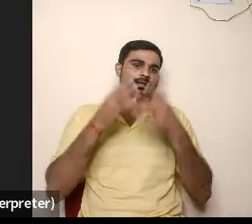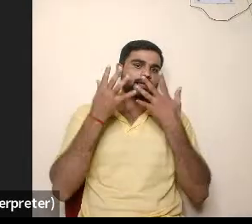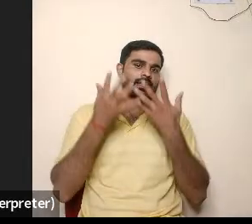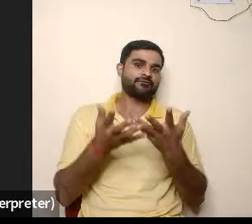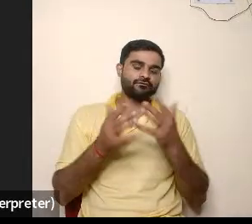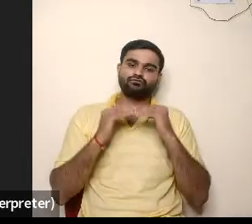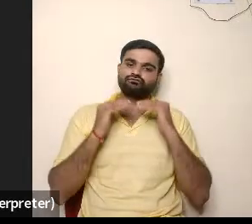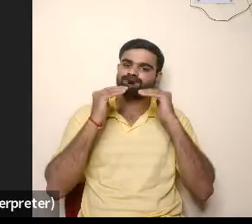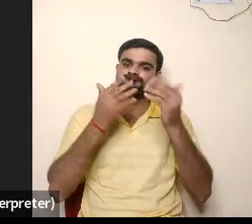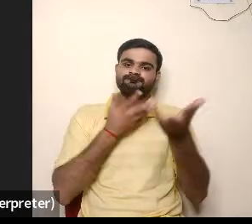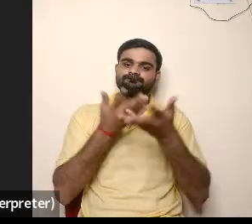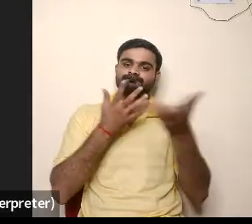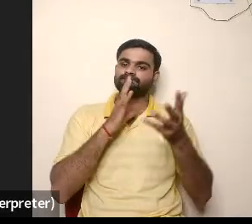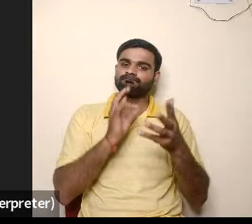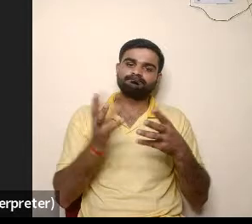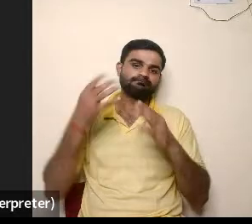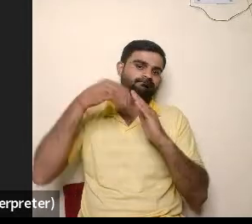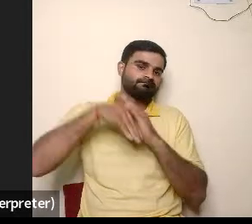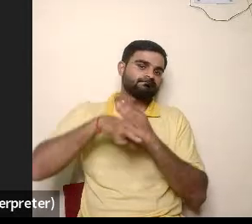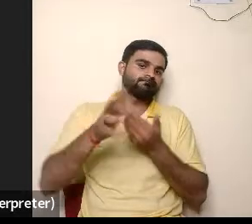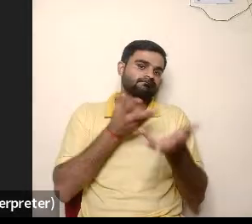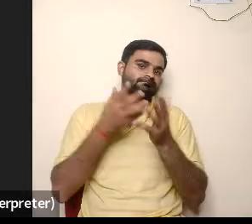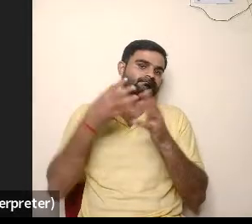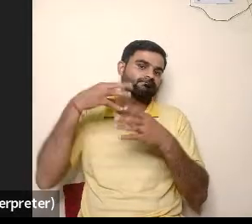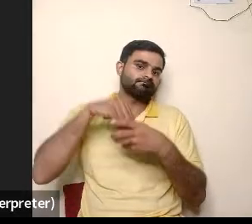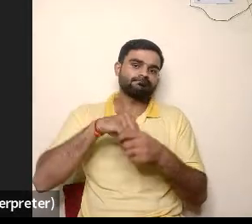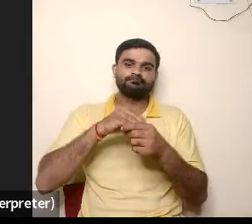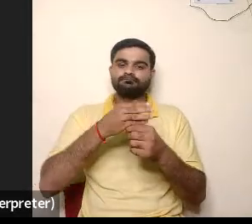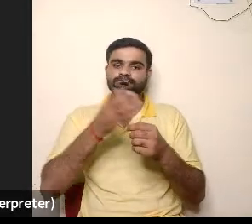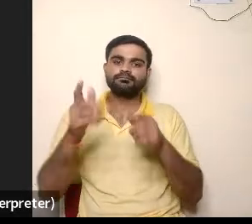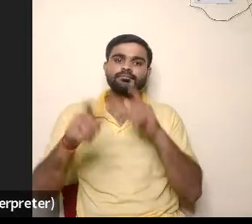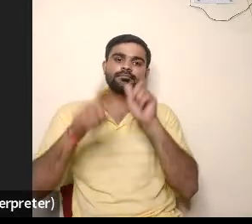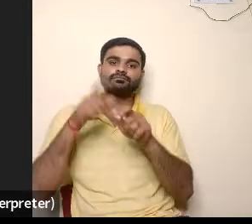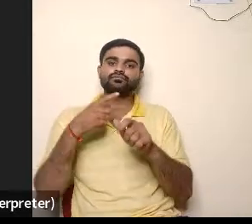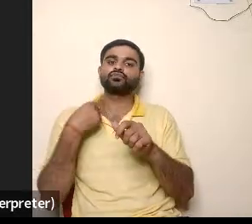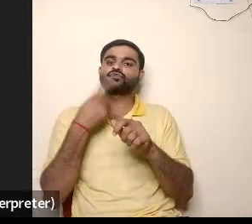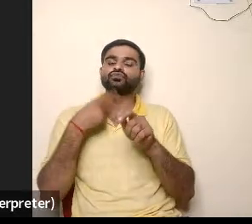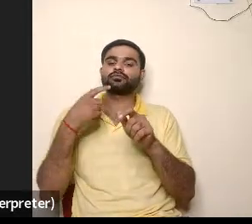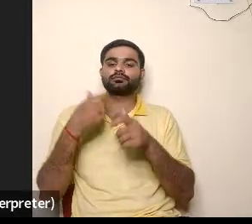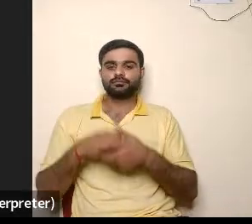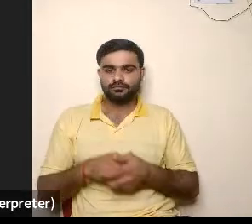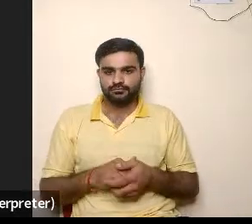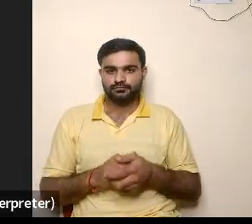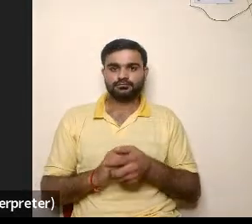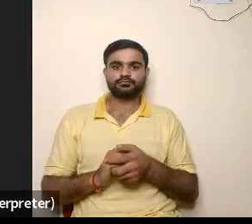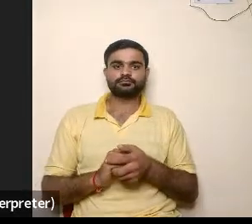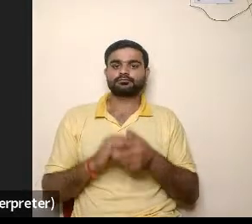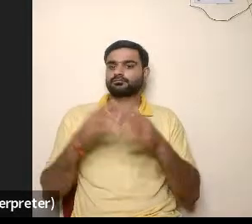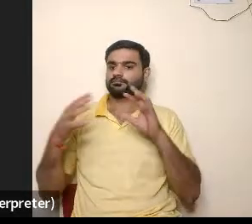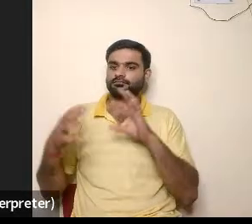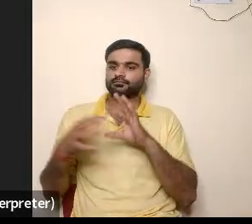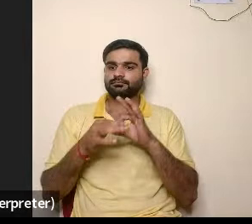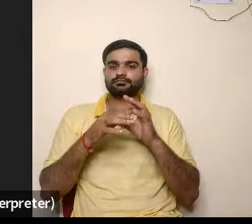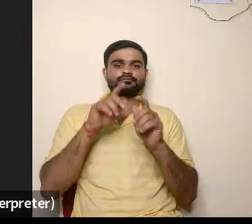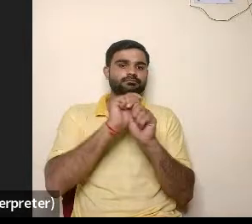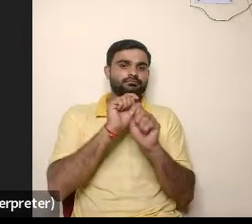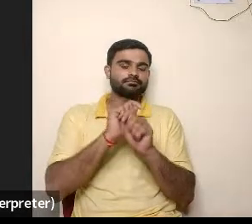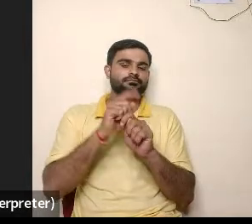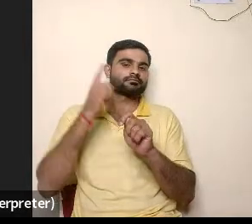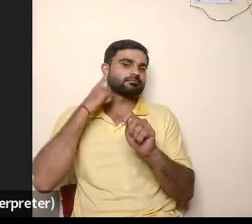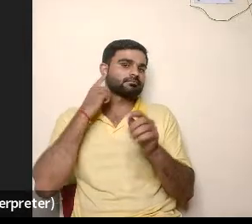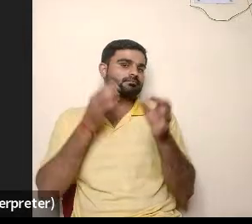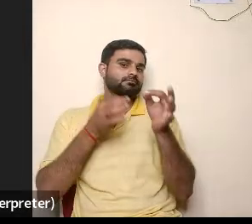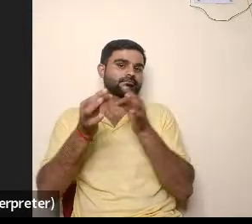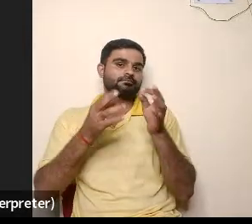We heard really insightful inputs from people who are at the cutting edge of the work on audio